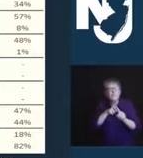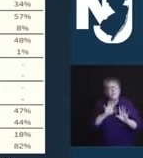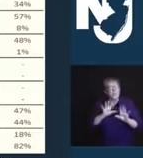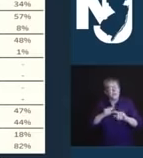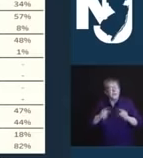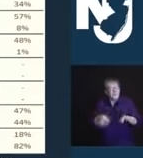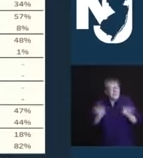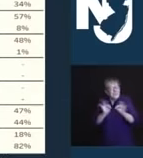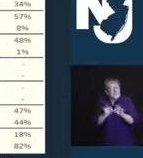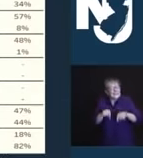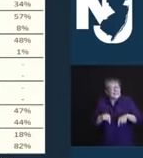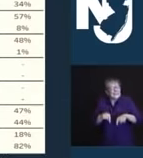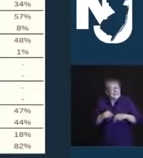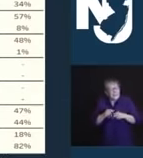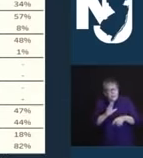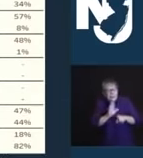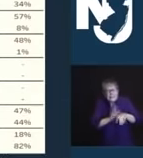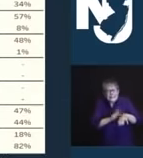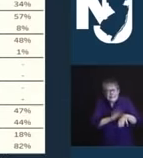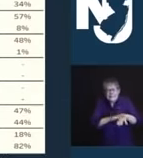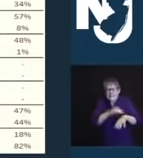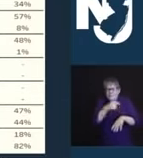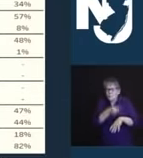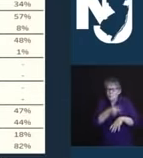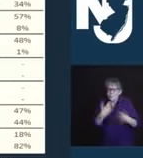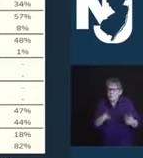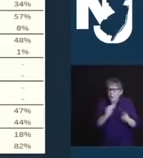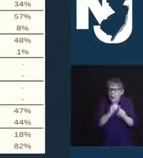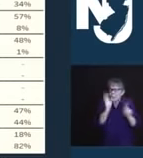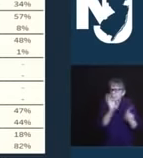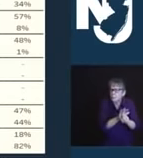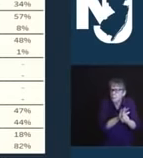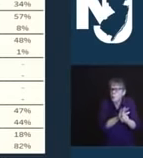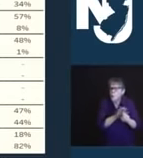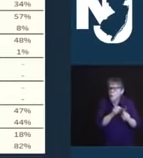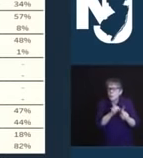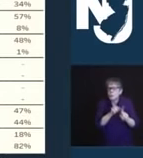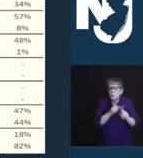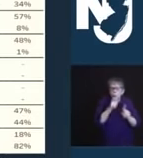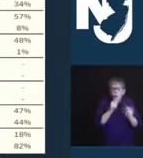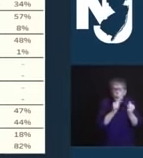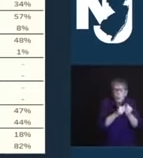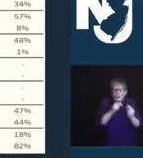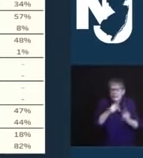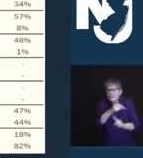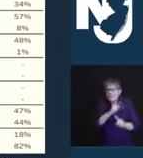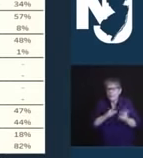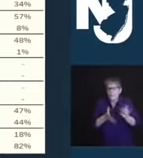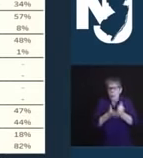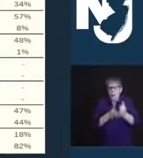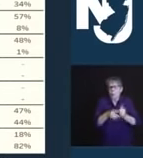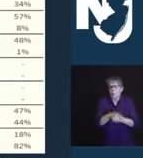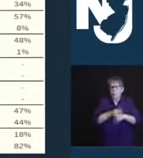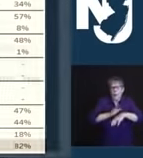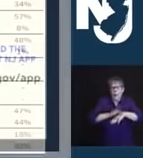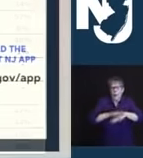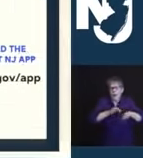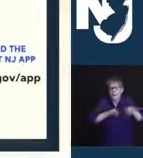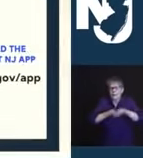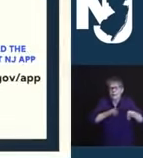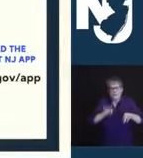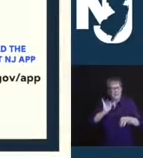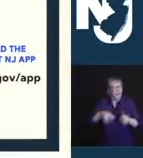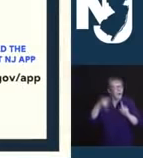exposed so you could take the steps to protect yourselves or your loved ones or your community, period. And again, I urge everyone